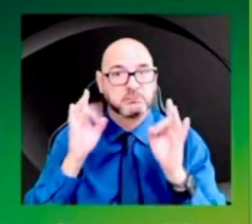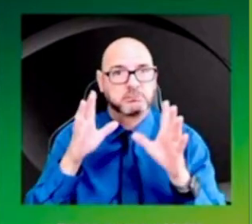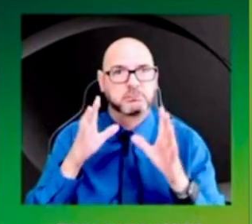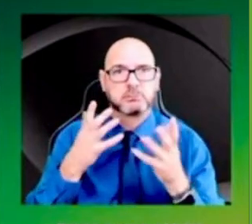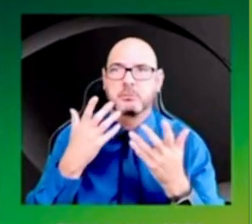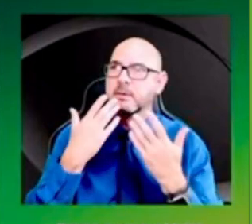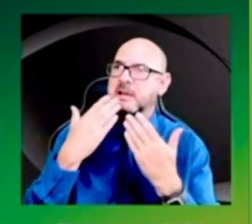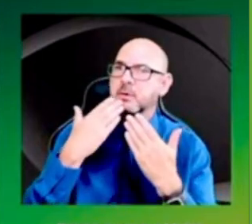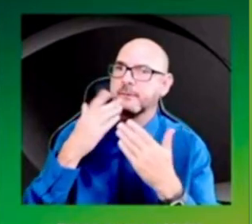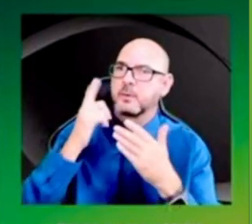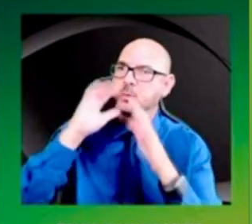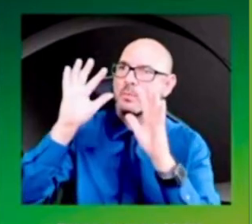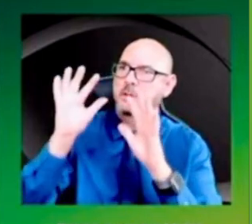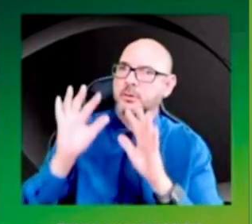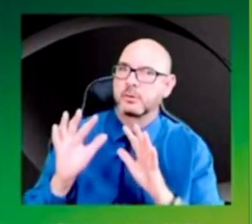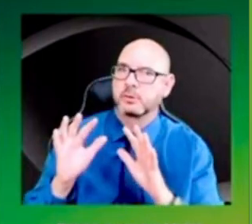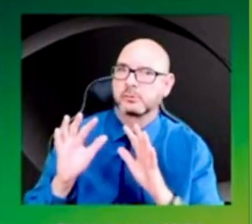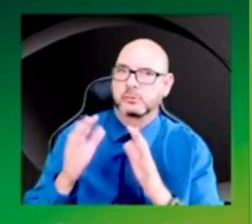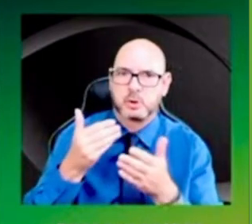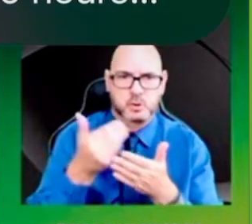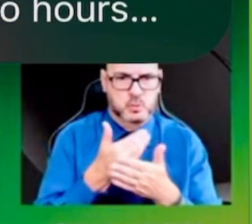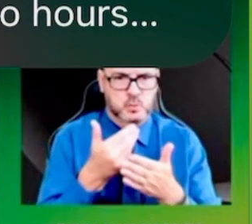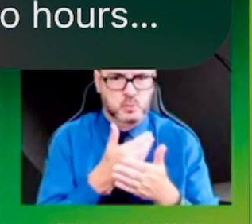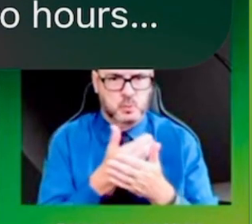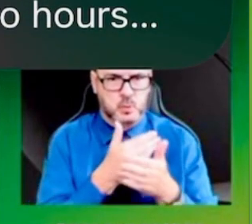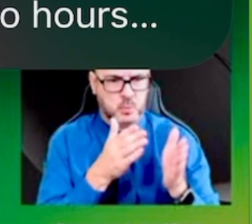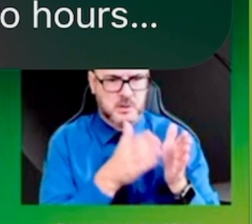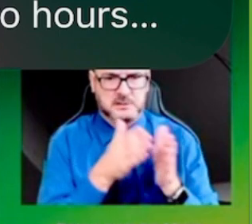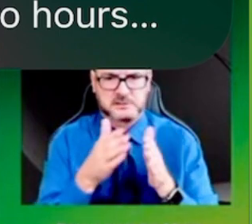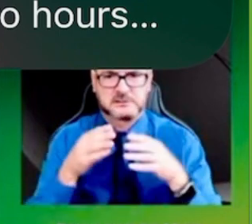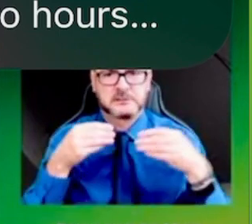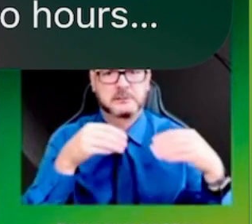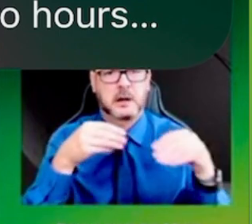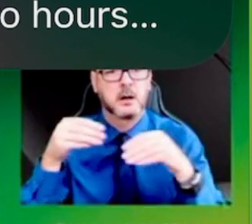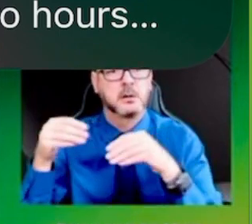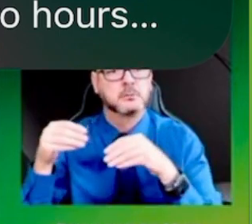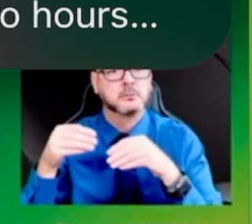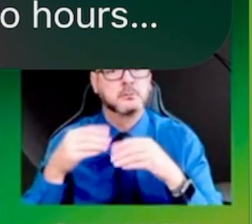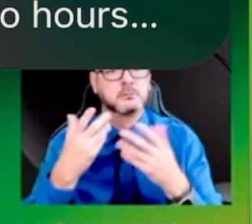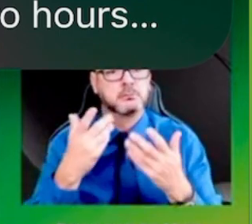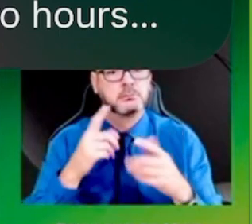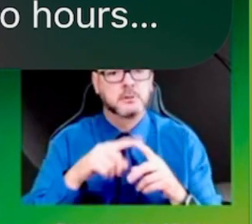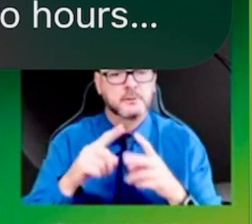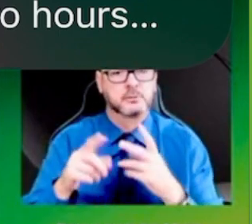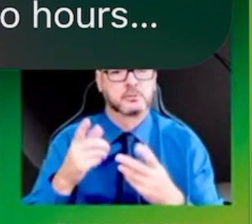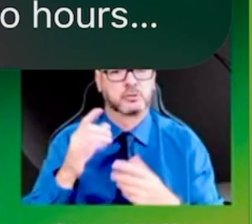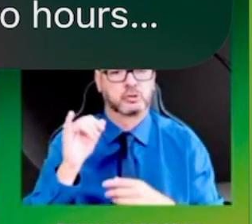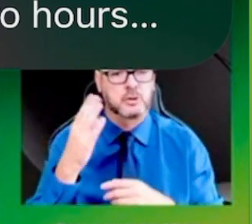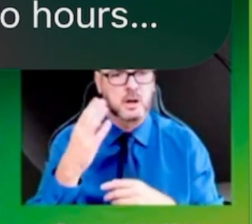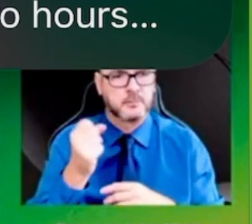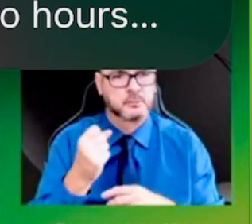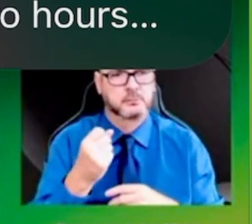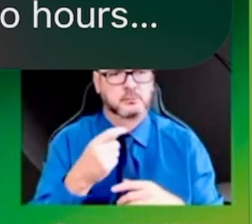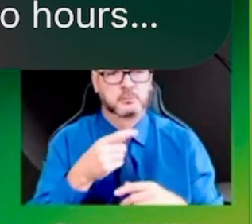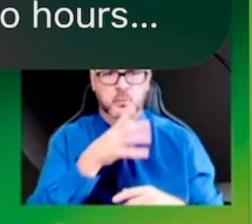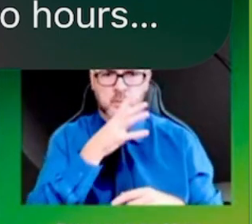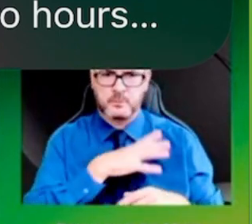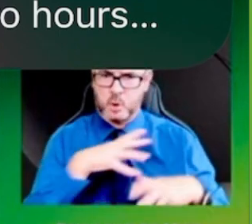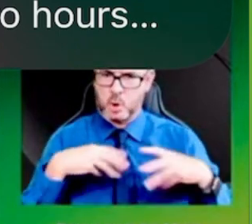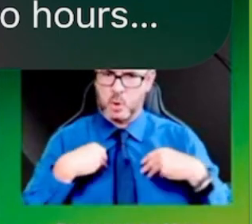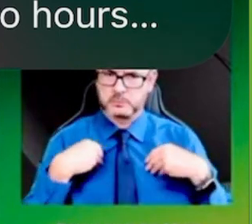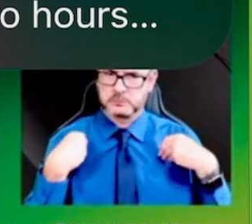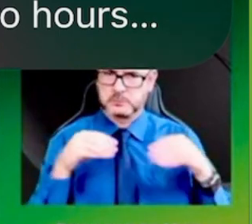crops, a female entrepreneur can sell her goods through an online retailer, young people can